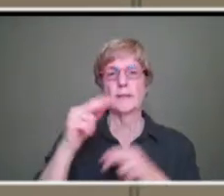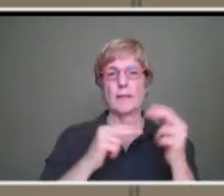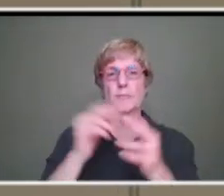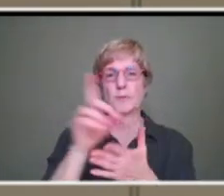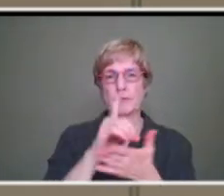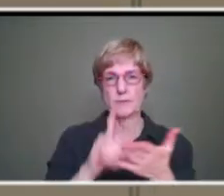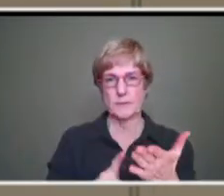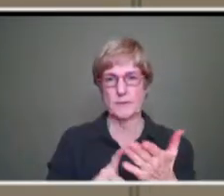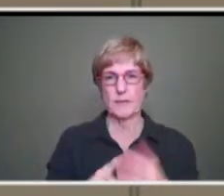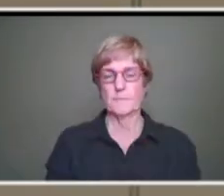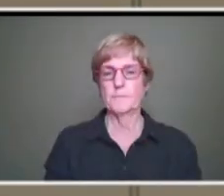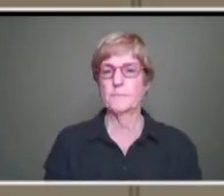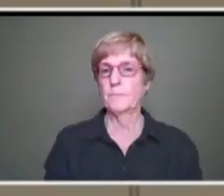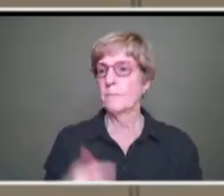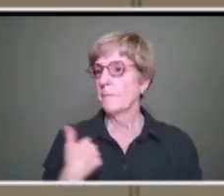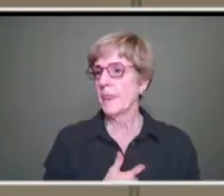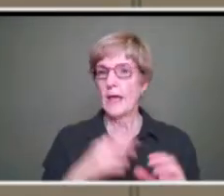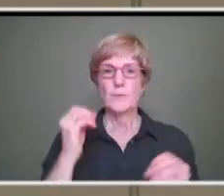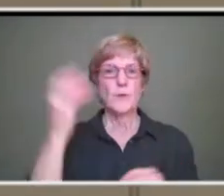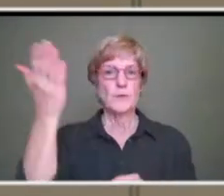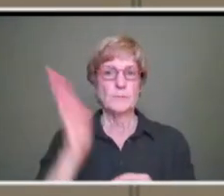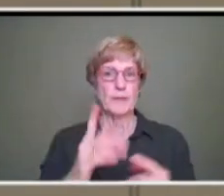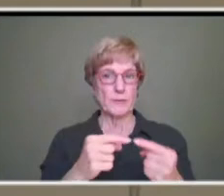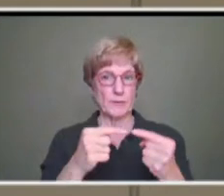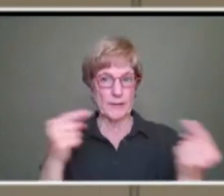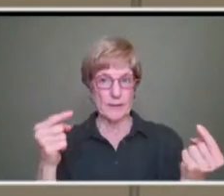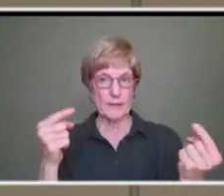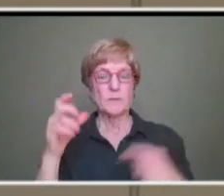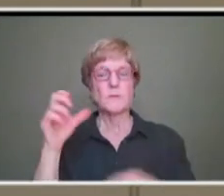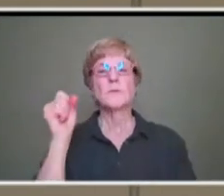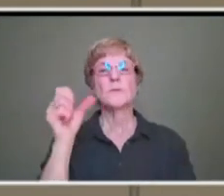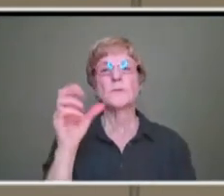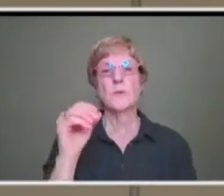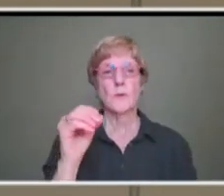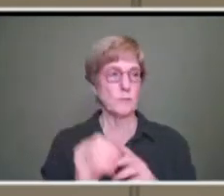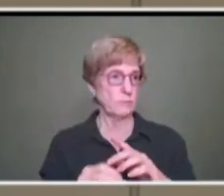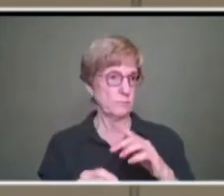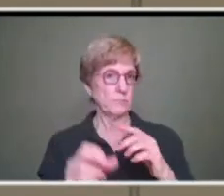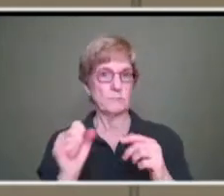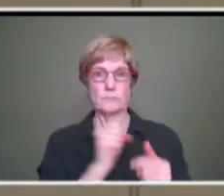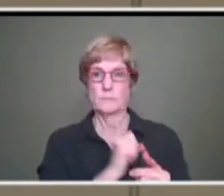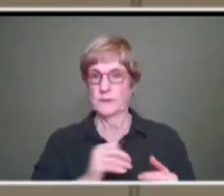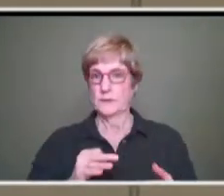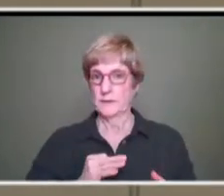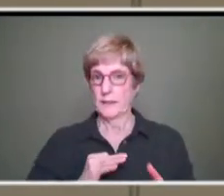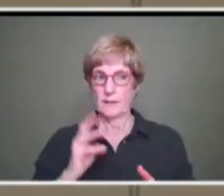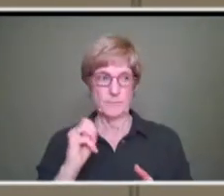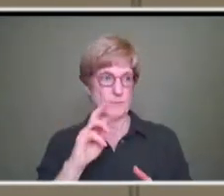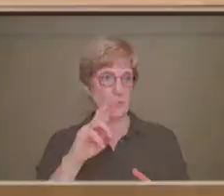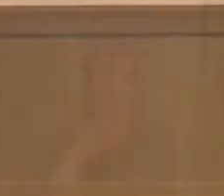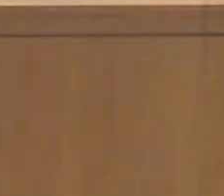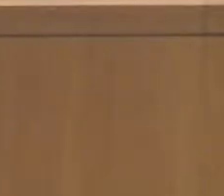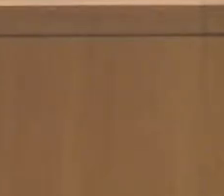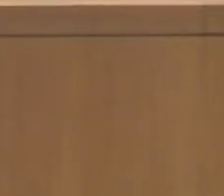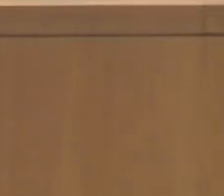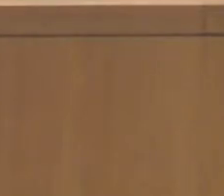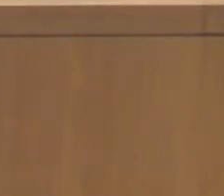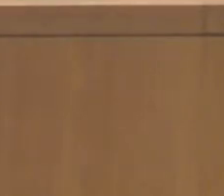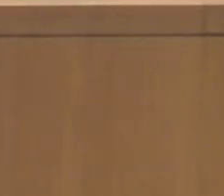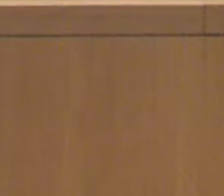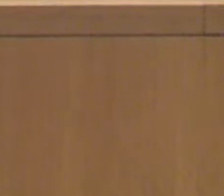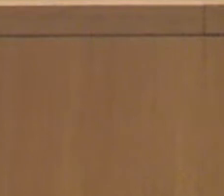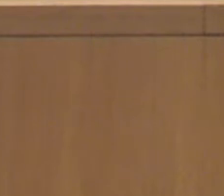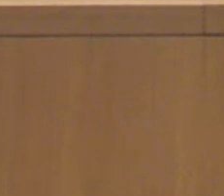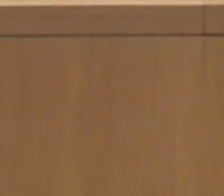we have no speakers against so after um staff's presentation Mr Carmichael will have three minutes Mr Patton